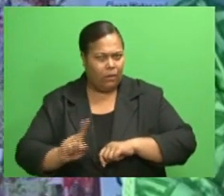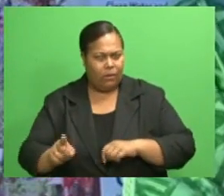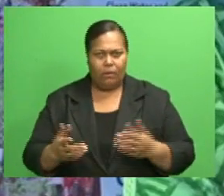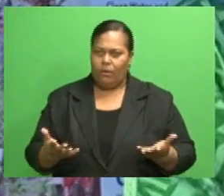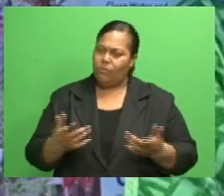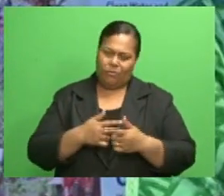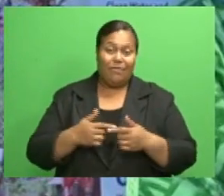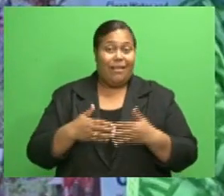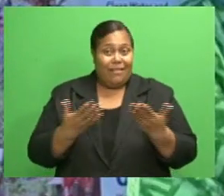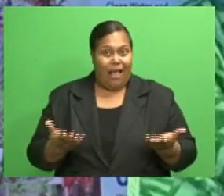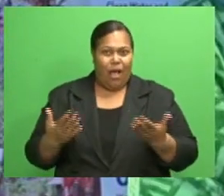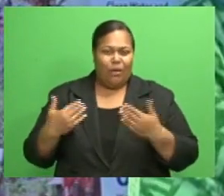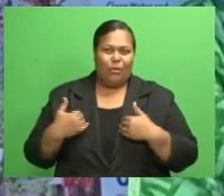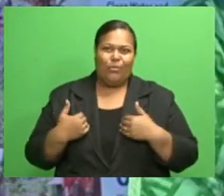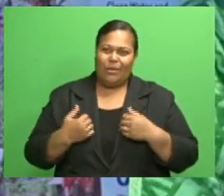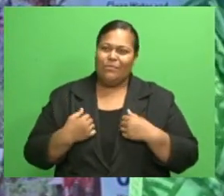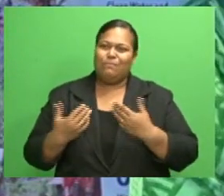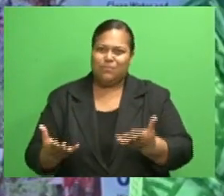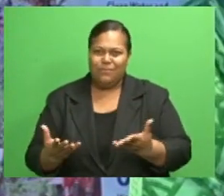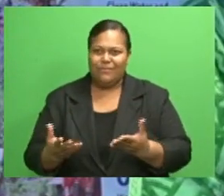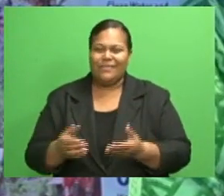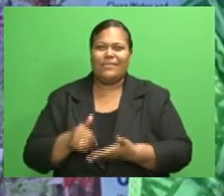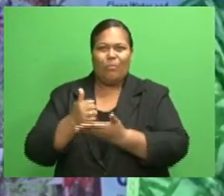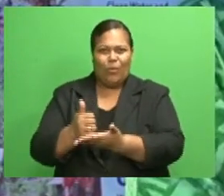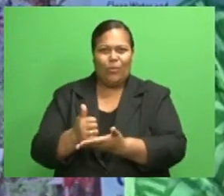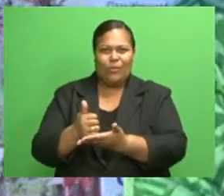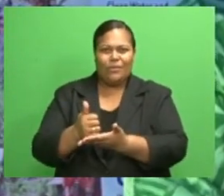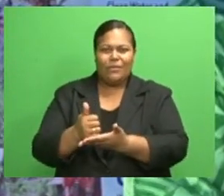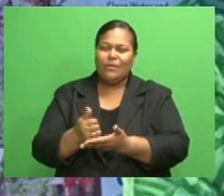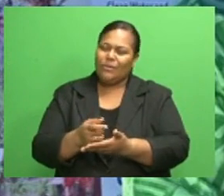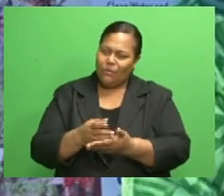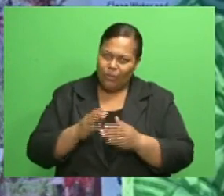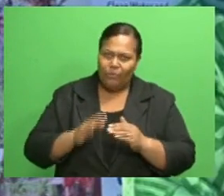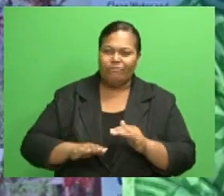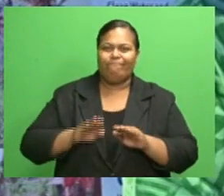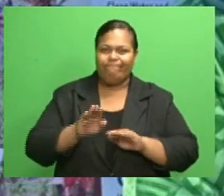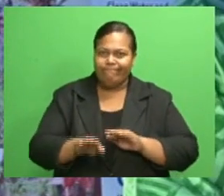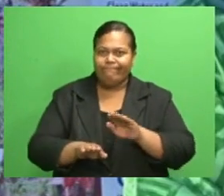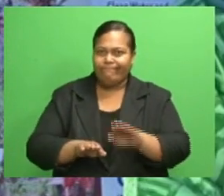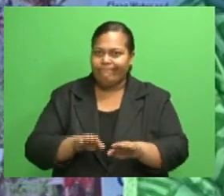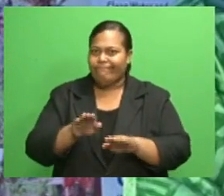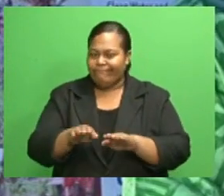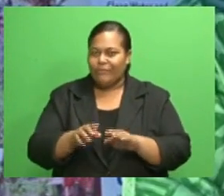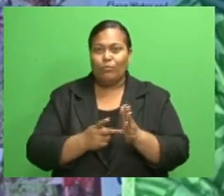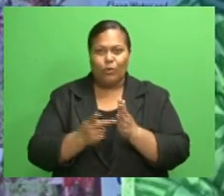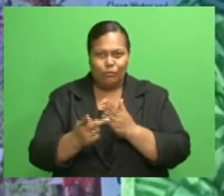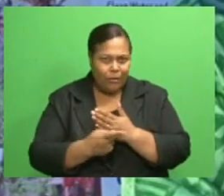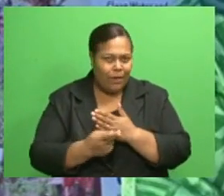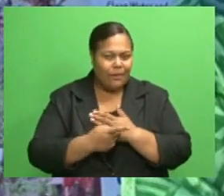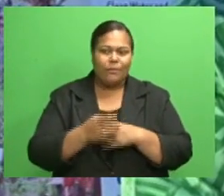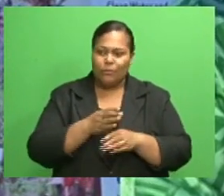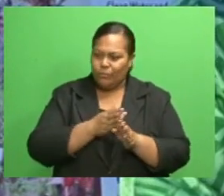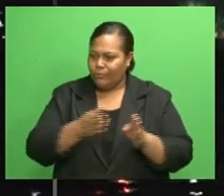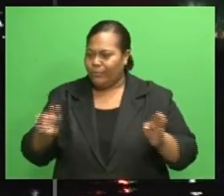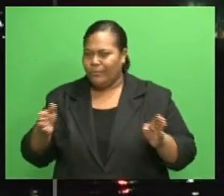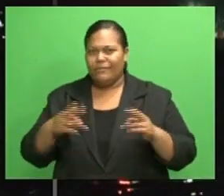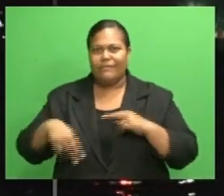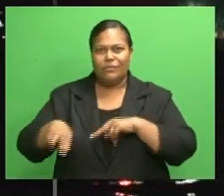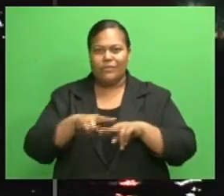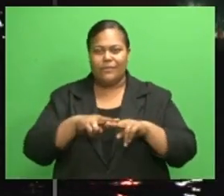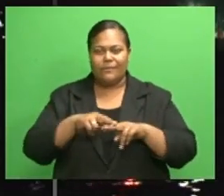burden, pipeline by pipeline, and project by project, all across Fiji.